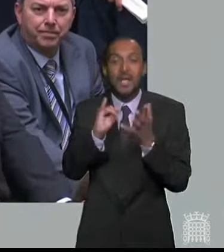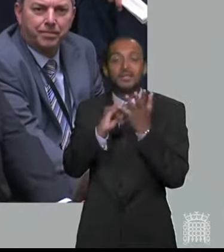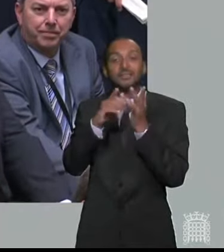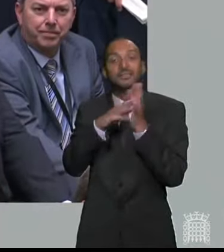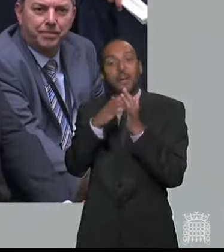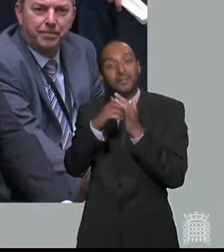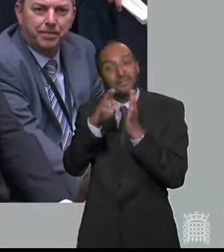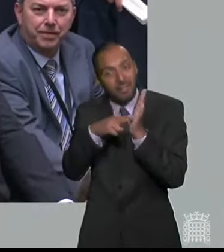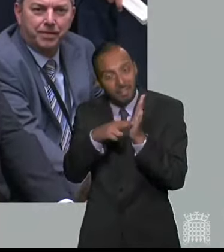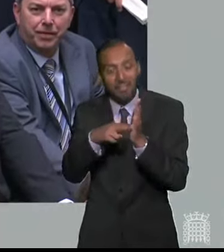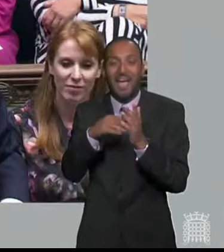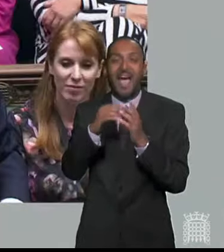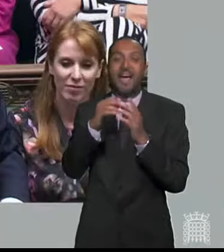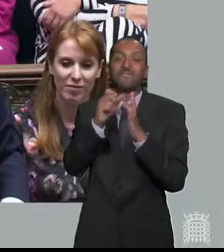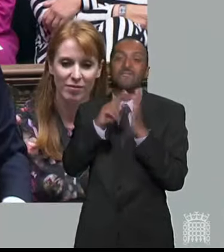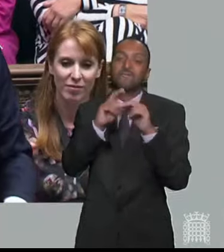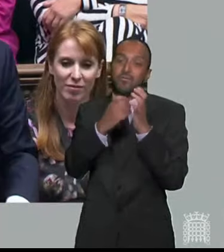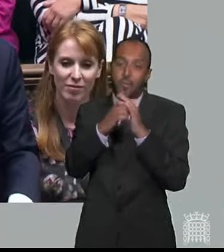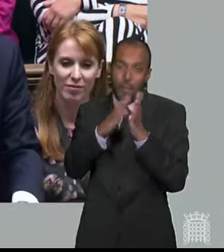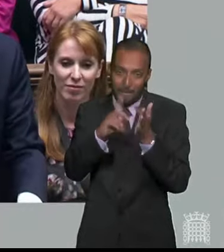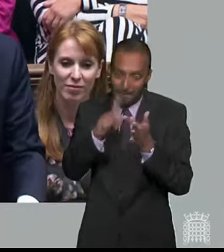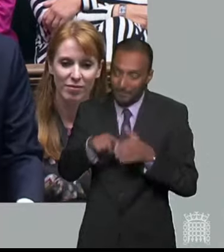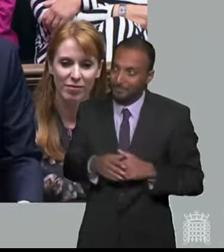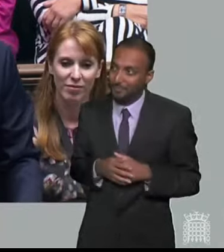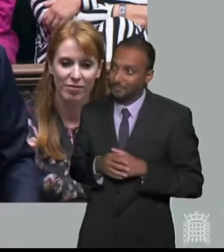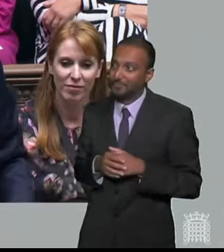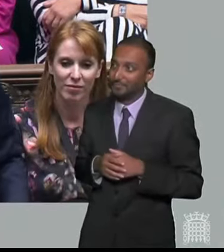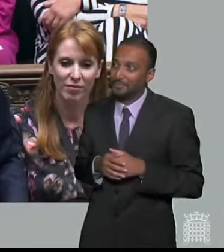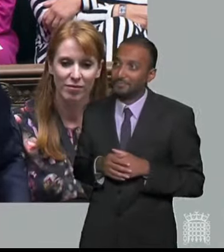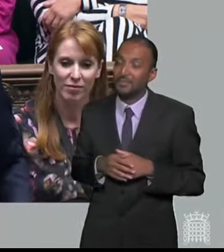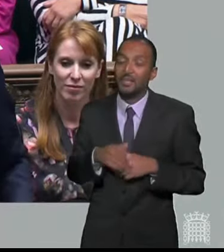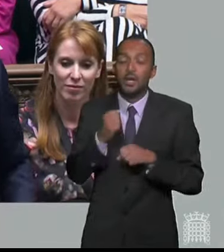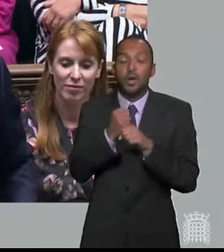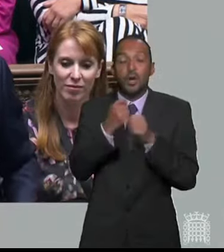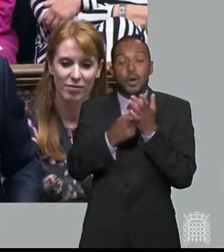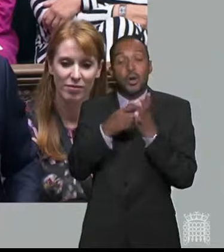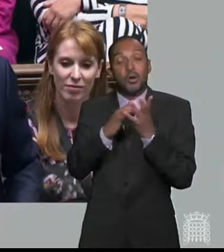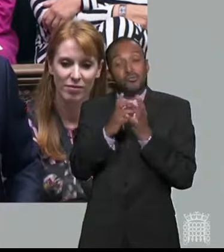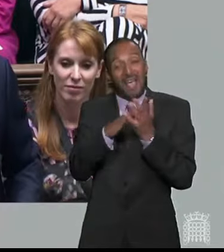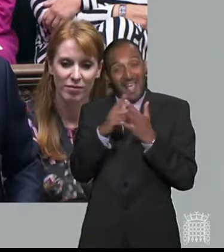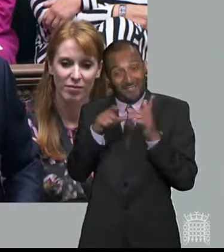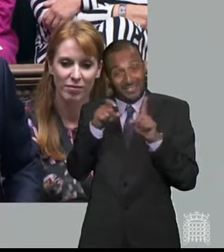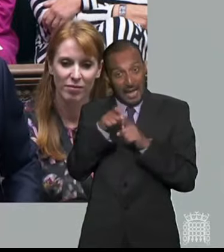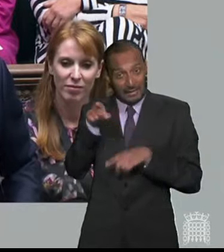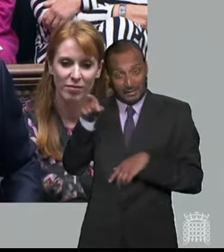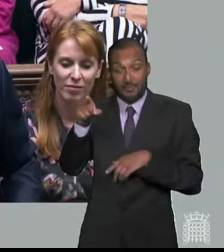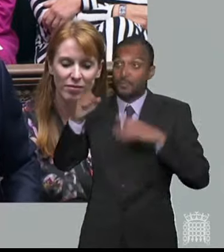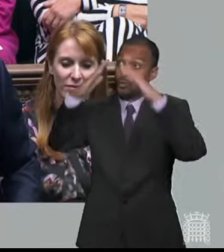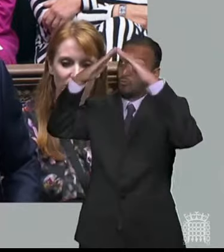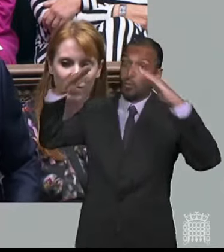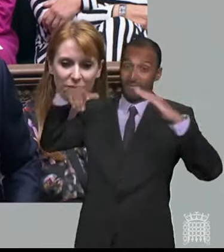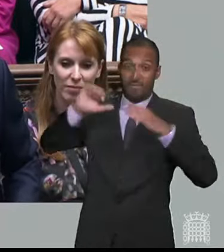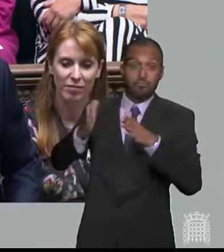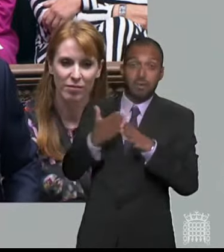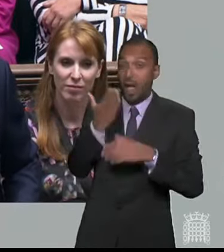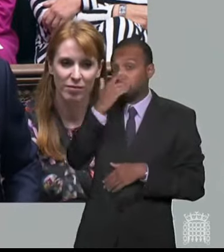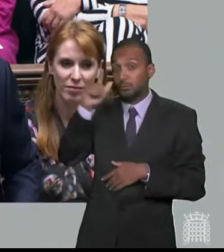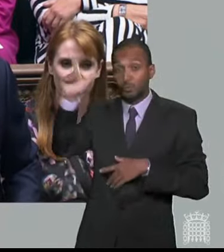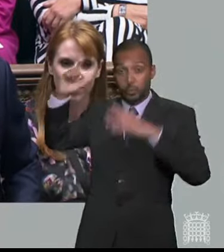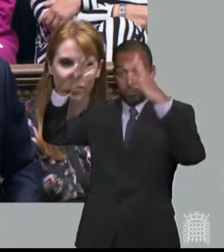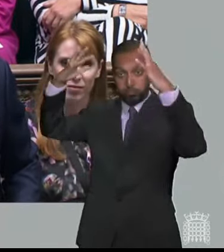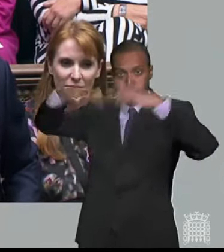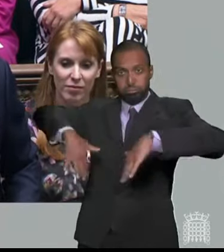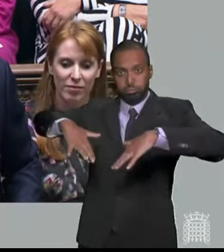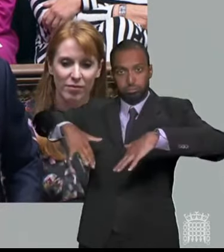Speaker, the roof of Singlewell Primary School in Gravesend collapsed in May 2018. Thankfully, it happened at